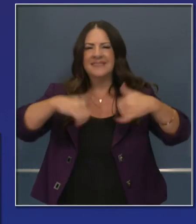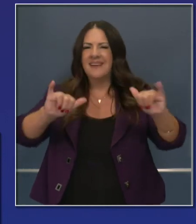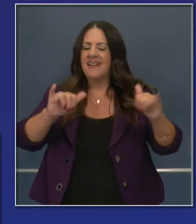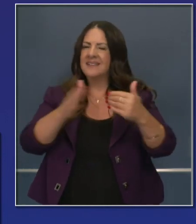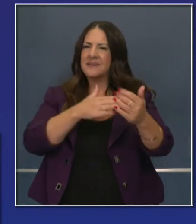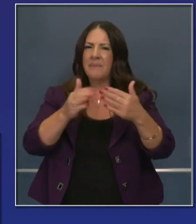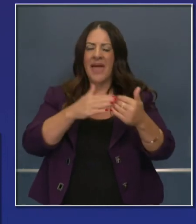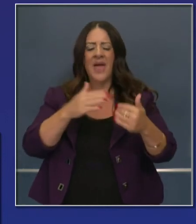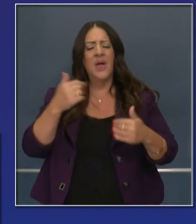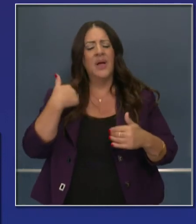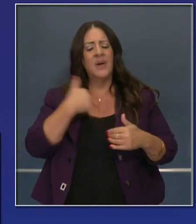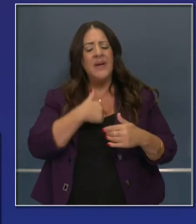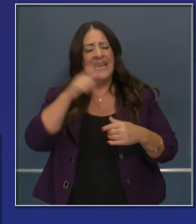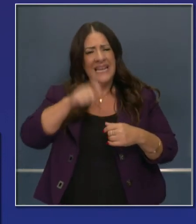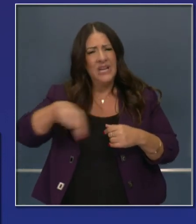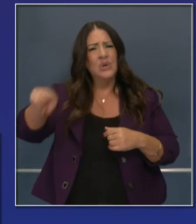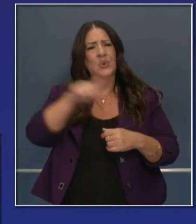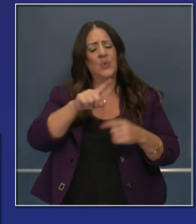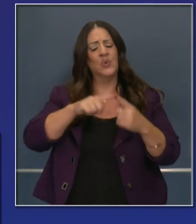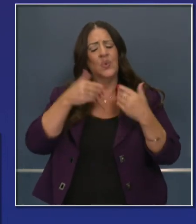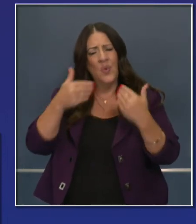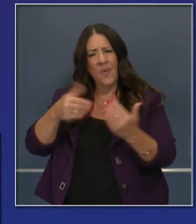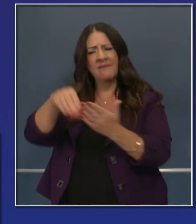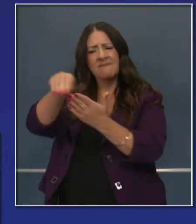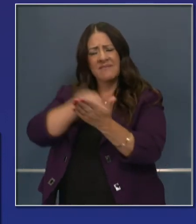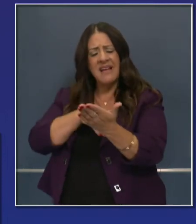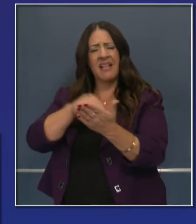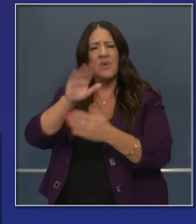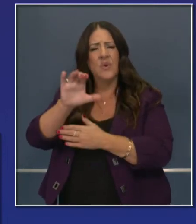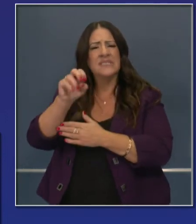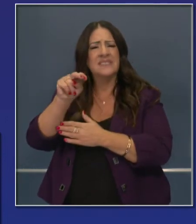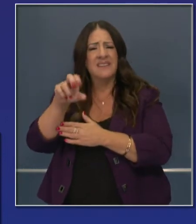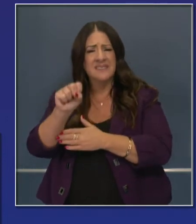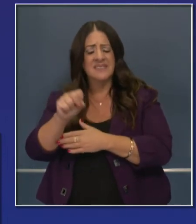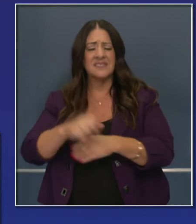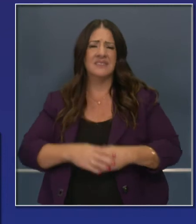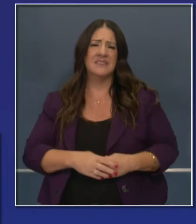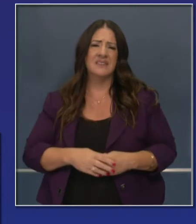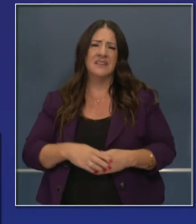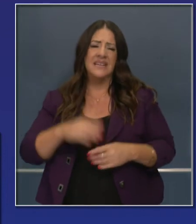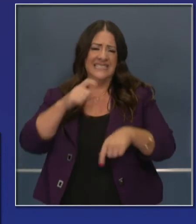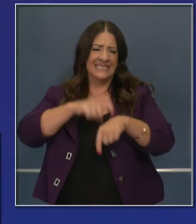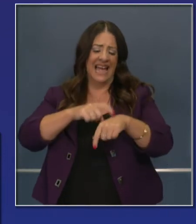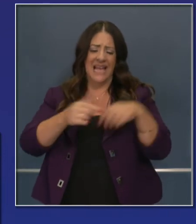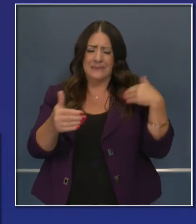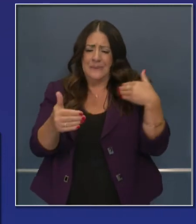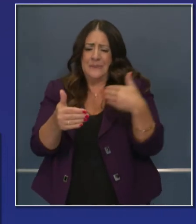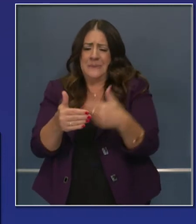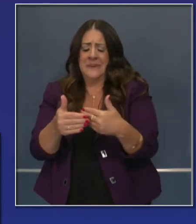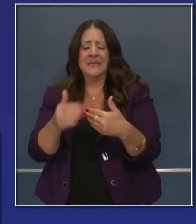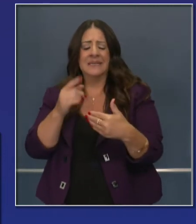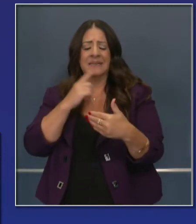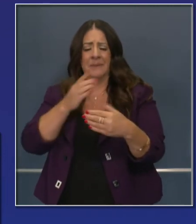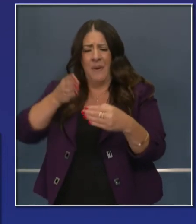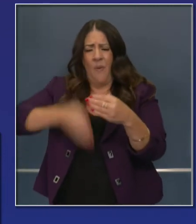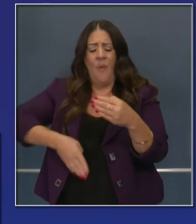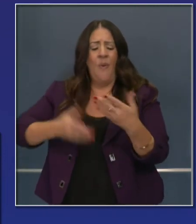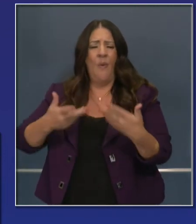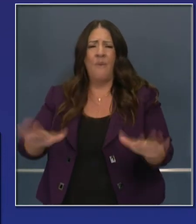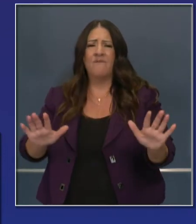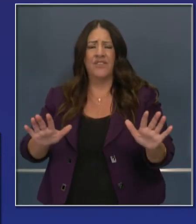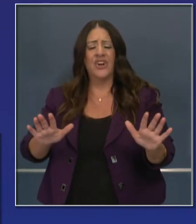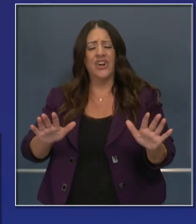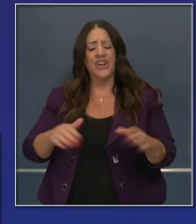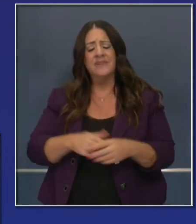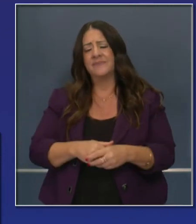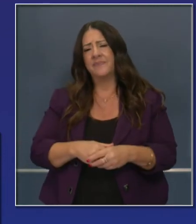that all of us participate in the census. And I say now because we don't have much time left to complete our census forms. Now,